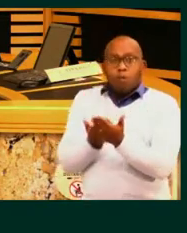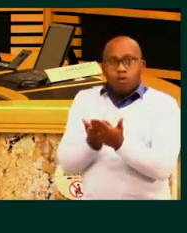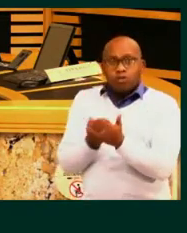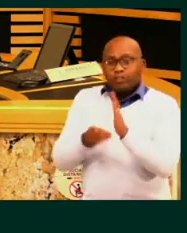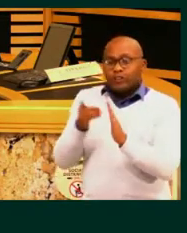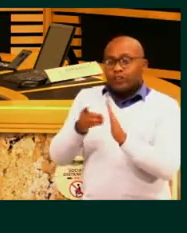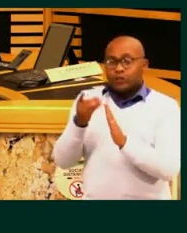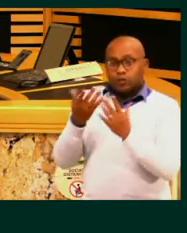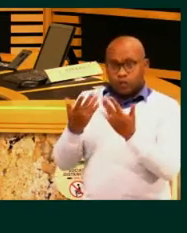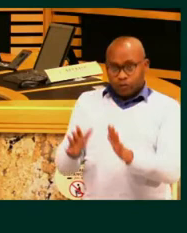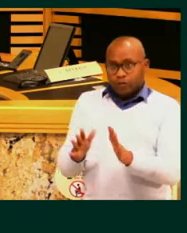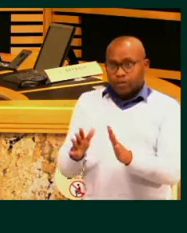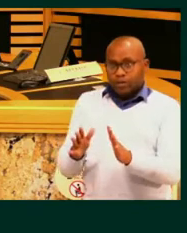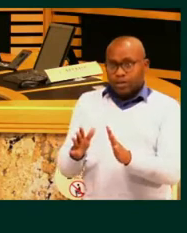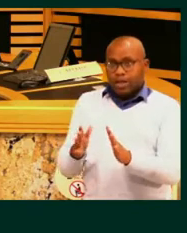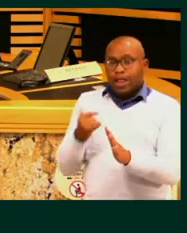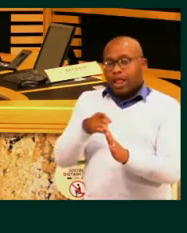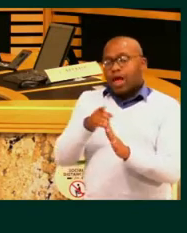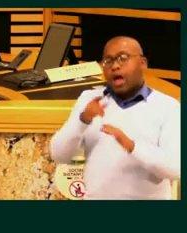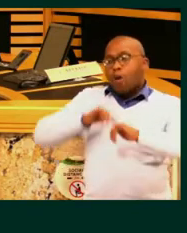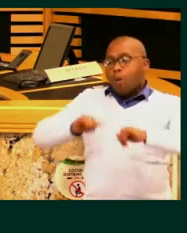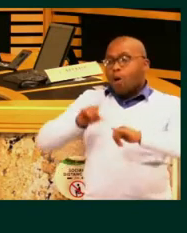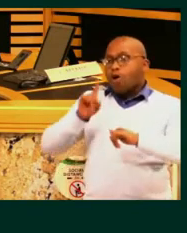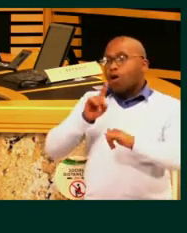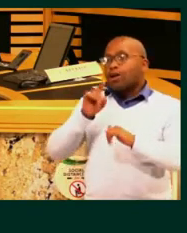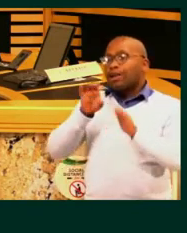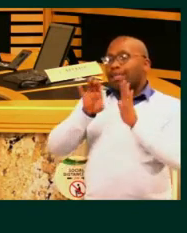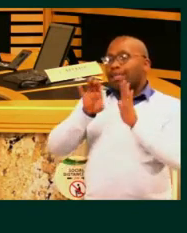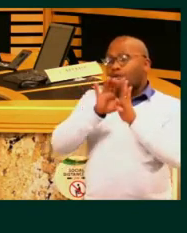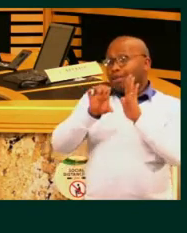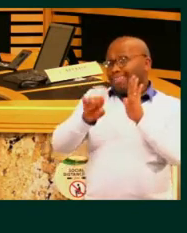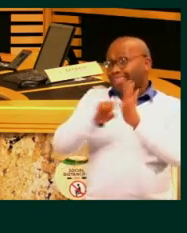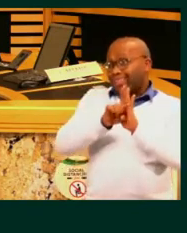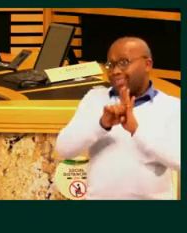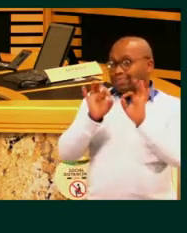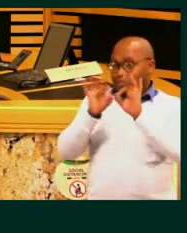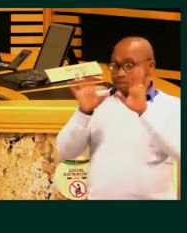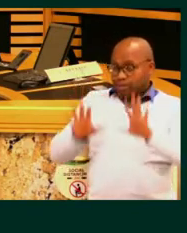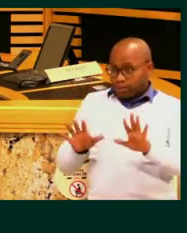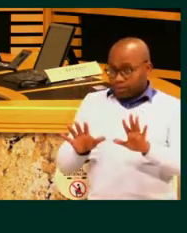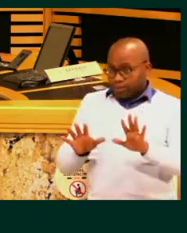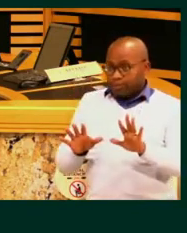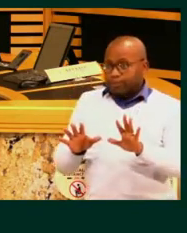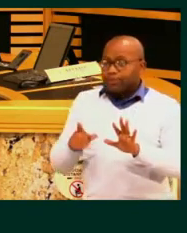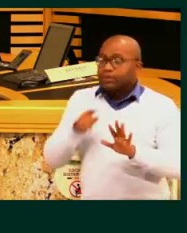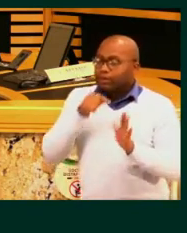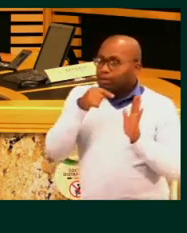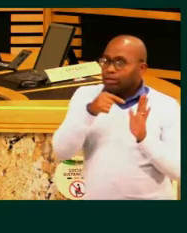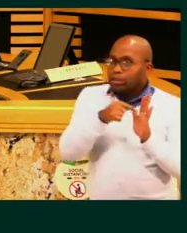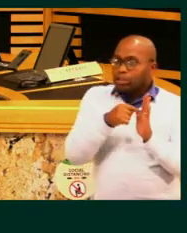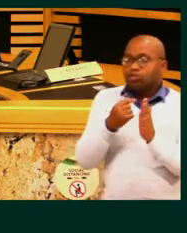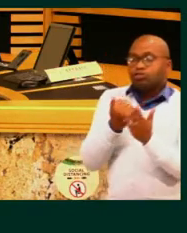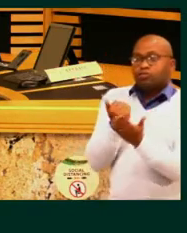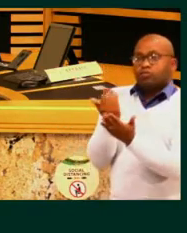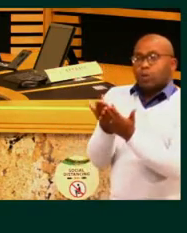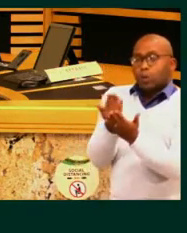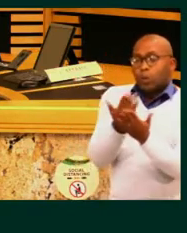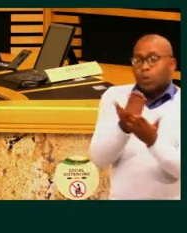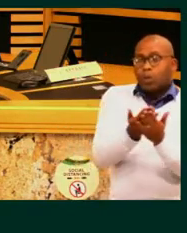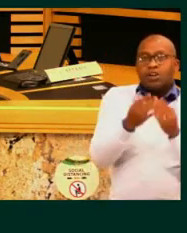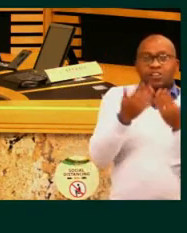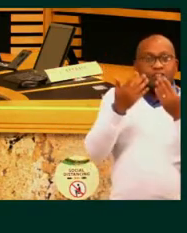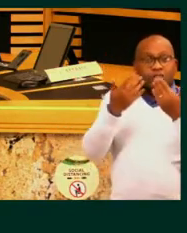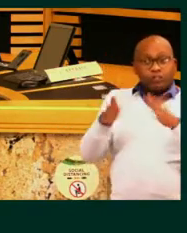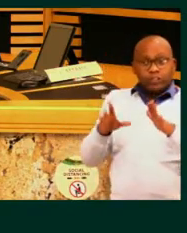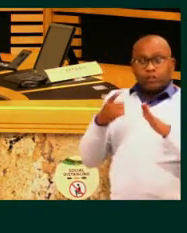lines for submission for ethical clearance as this research concept has been developed and presented to different stakeholders for a